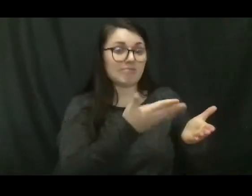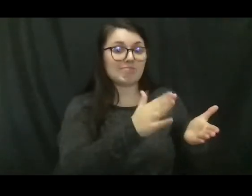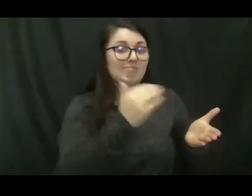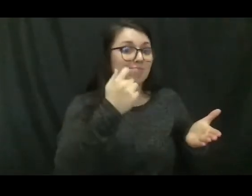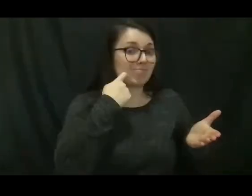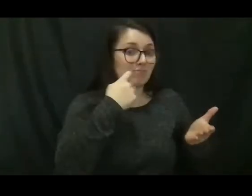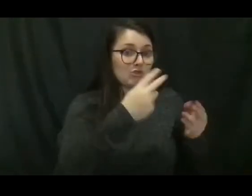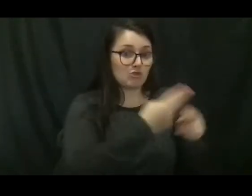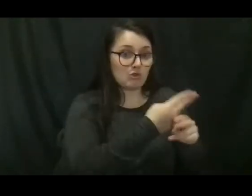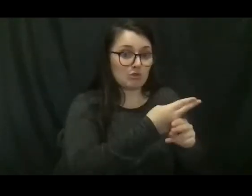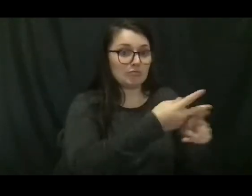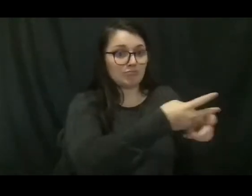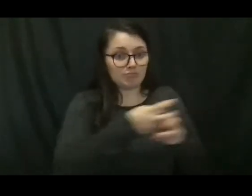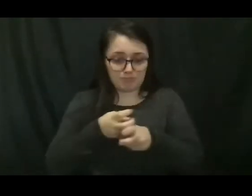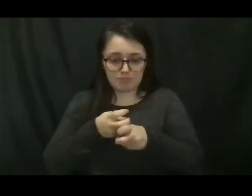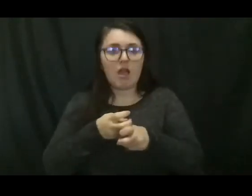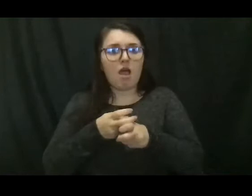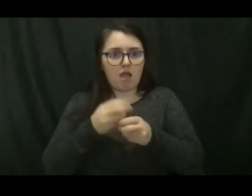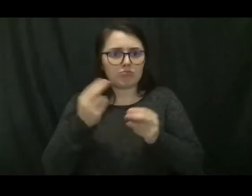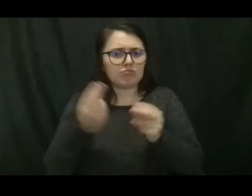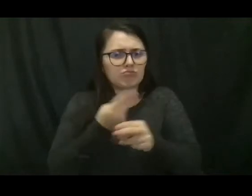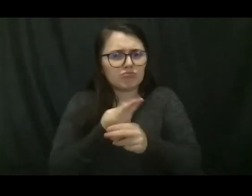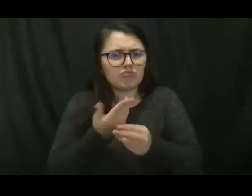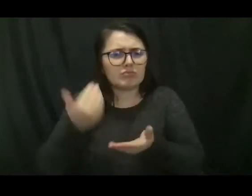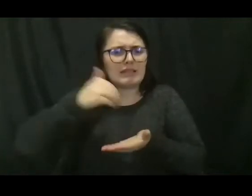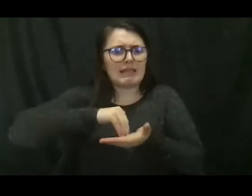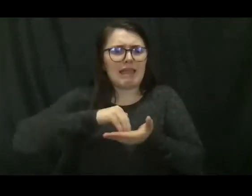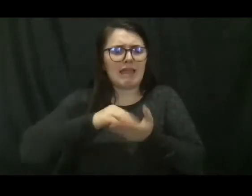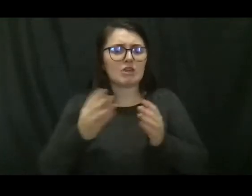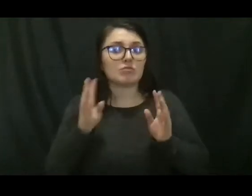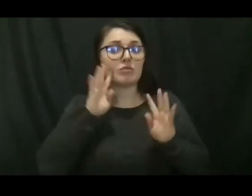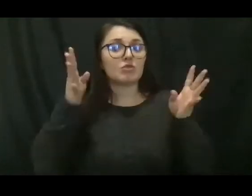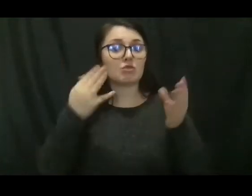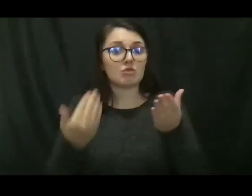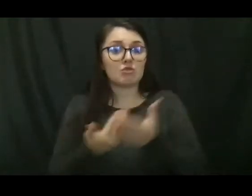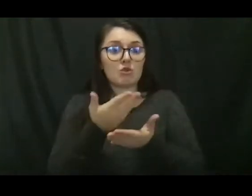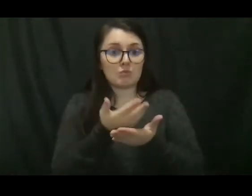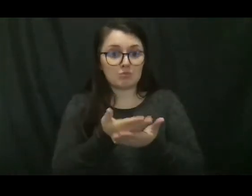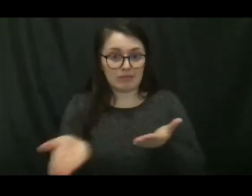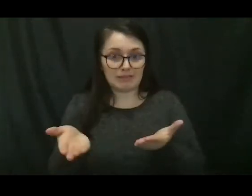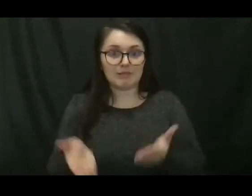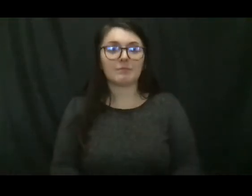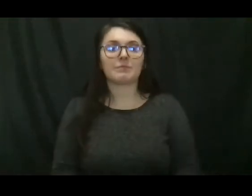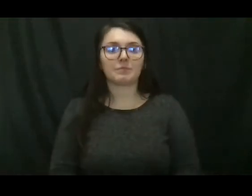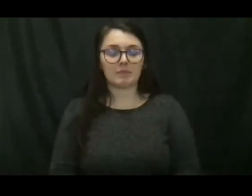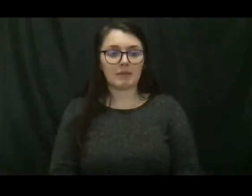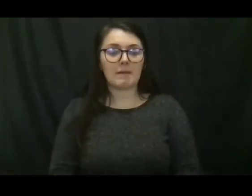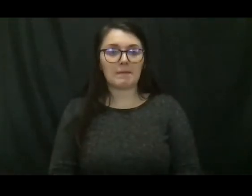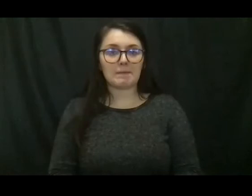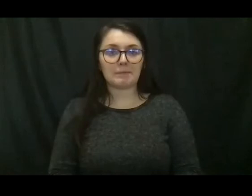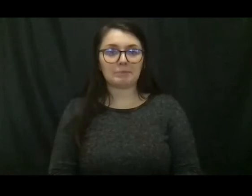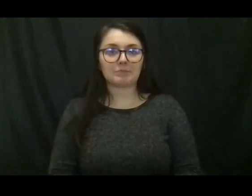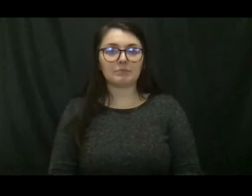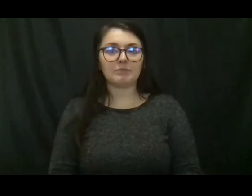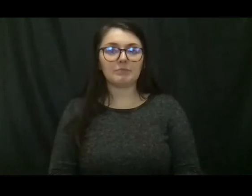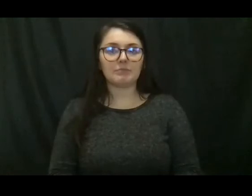to make new products. Well, even recycling actually requires a lot of the resources, the water